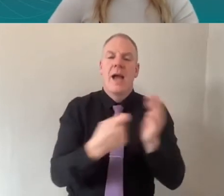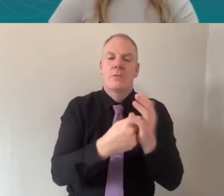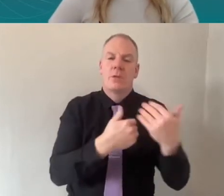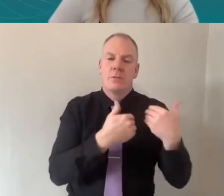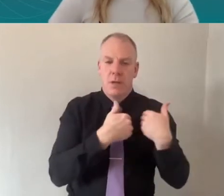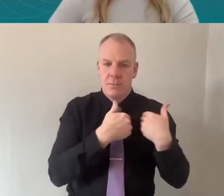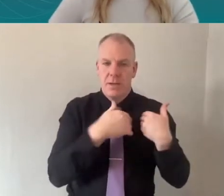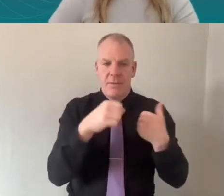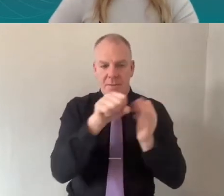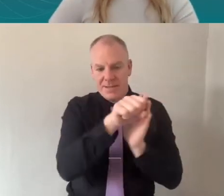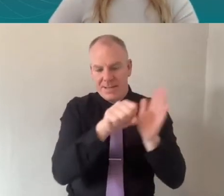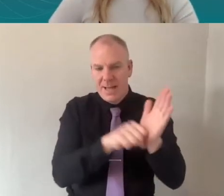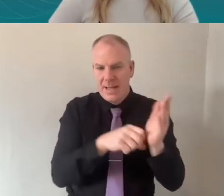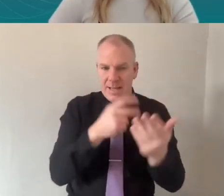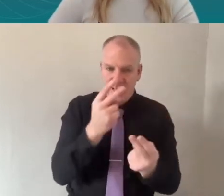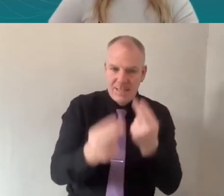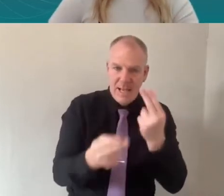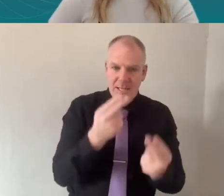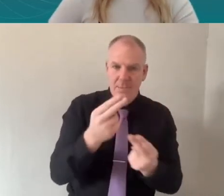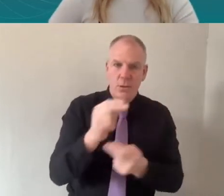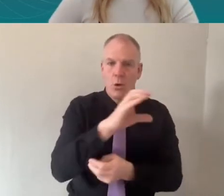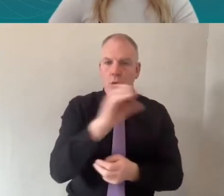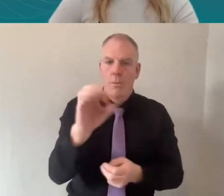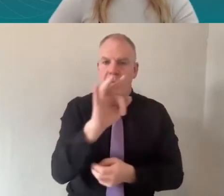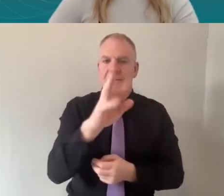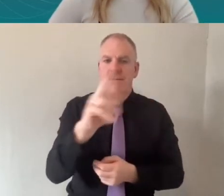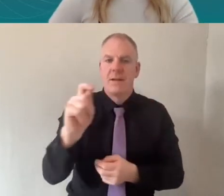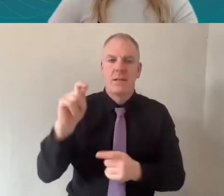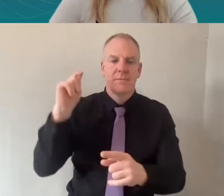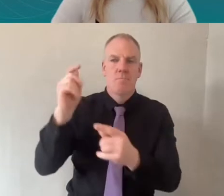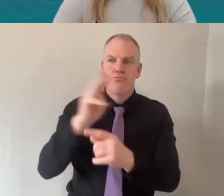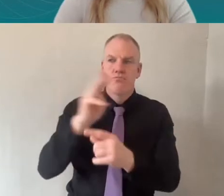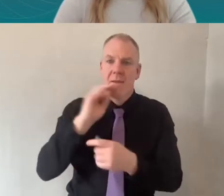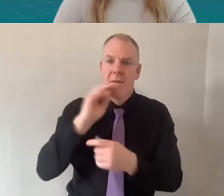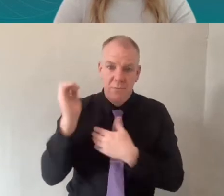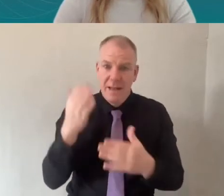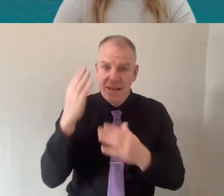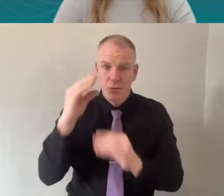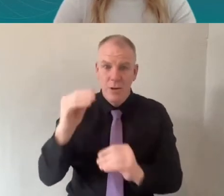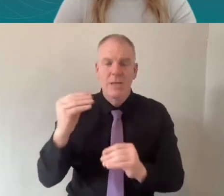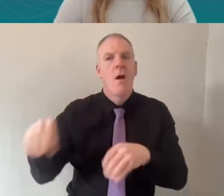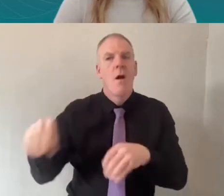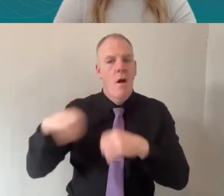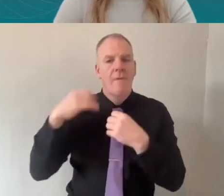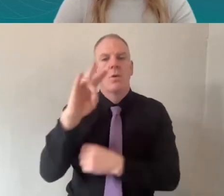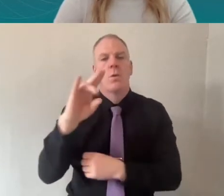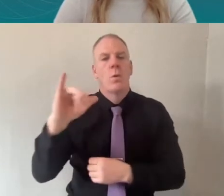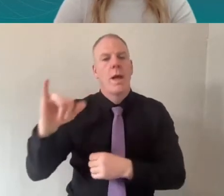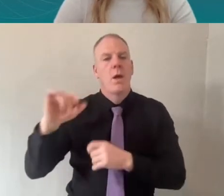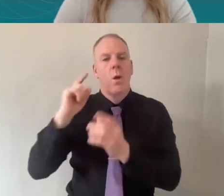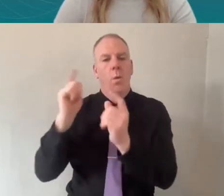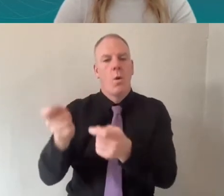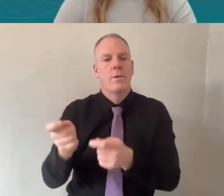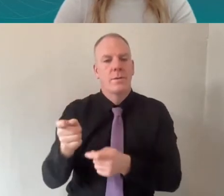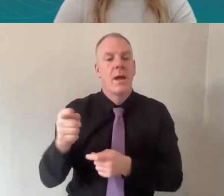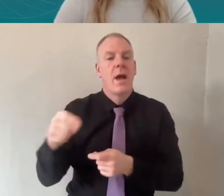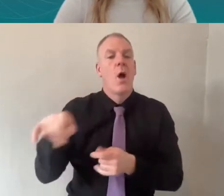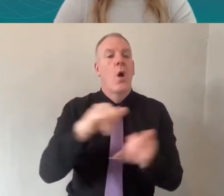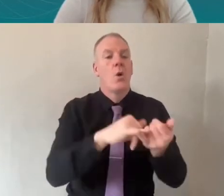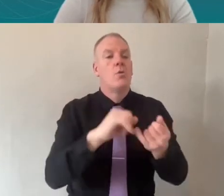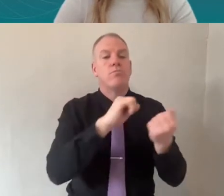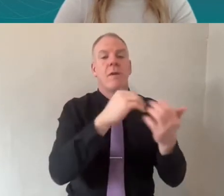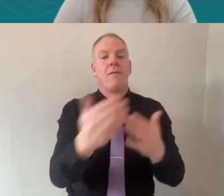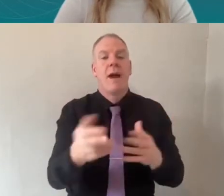for the statutory assessment of the corporate fitness for private providers offering QQI awards and providers